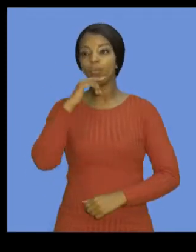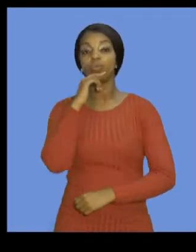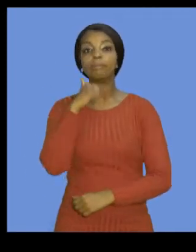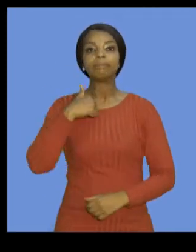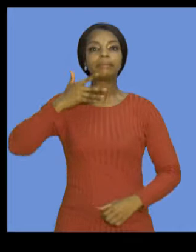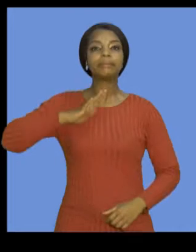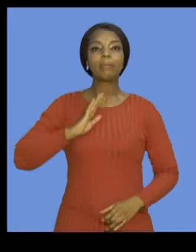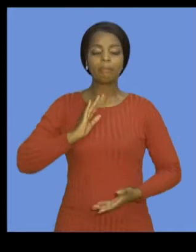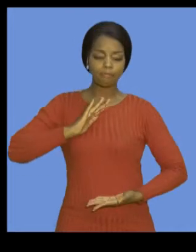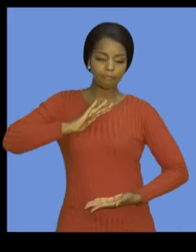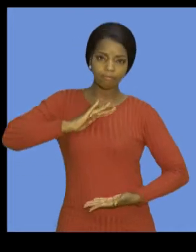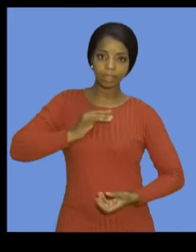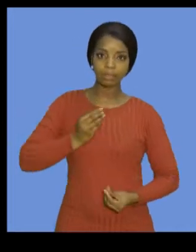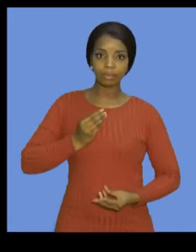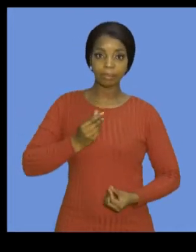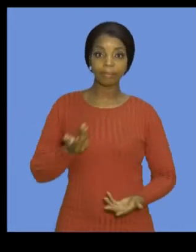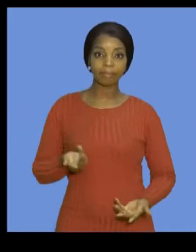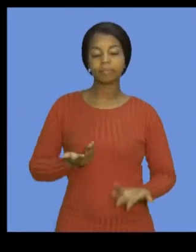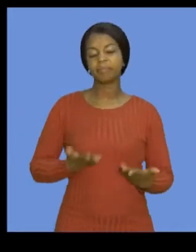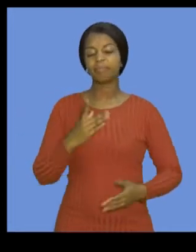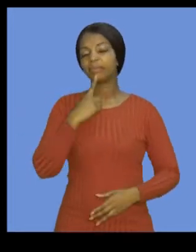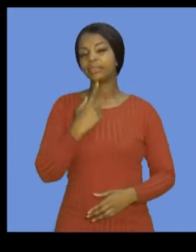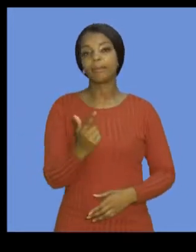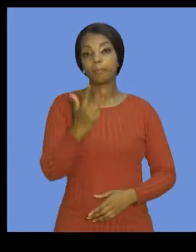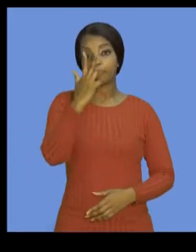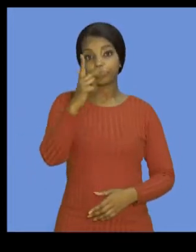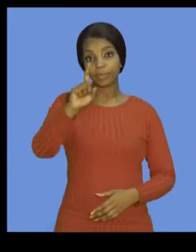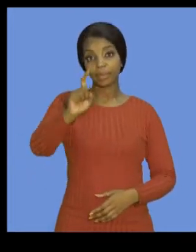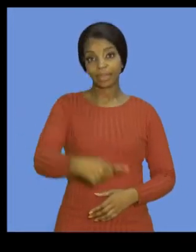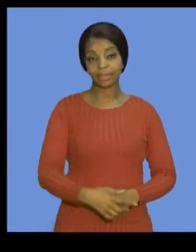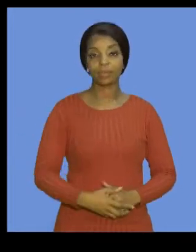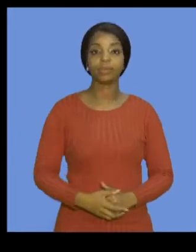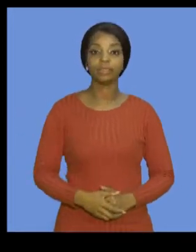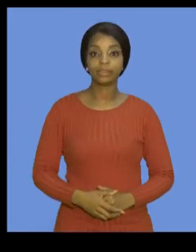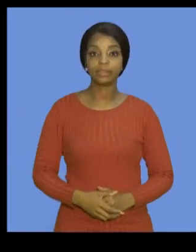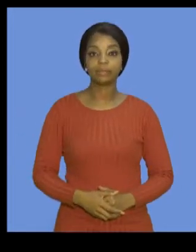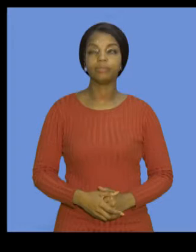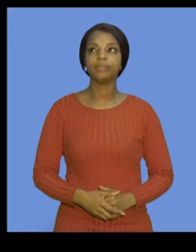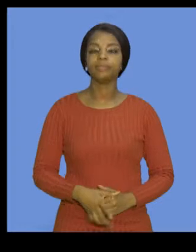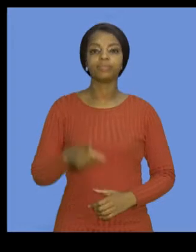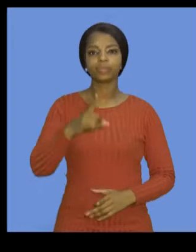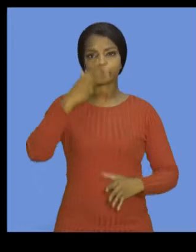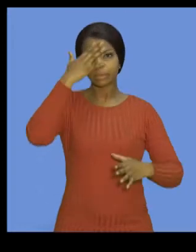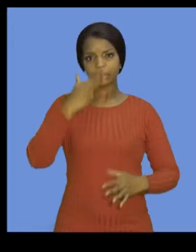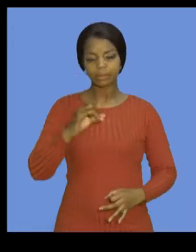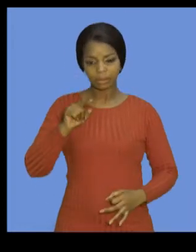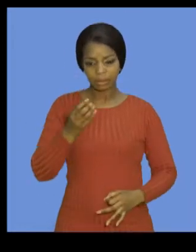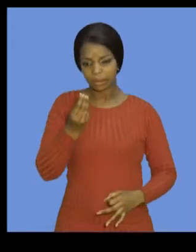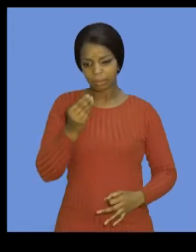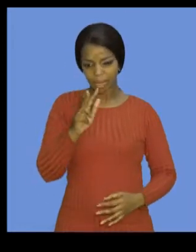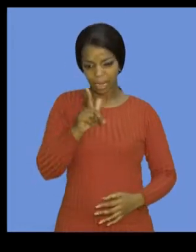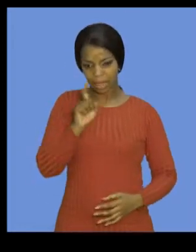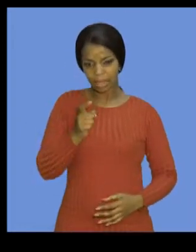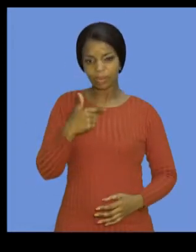So, let's say you have 8,000 Rand, right? And you decide to save this money. What would be